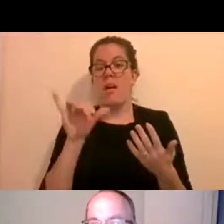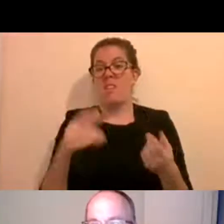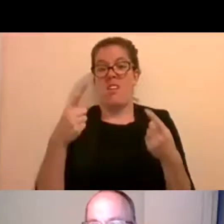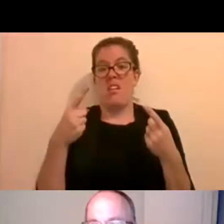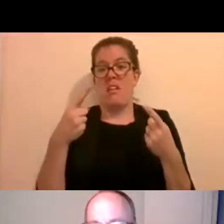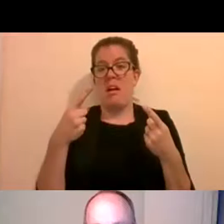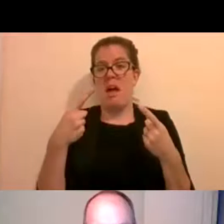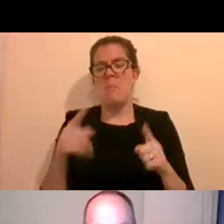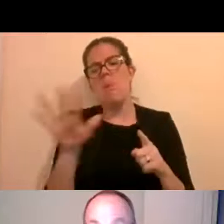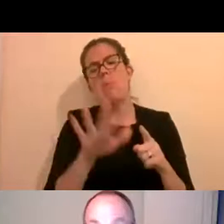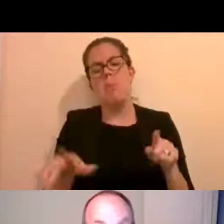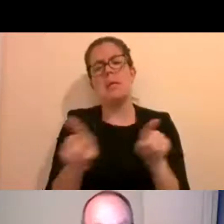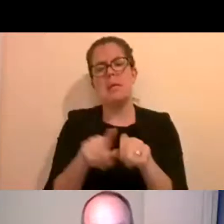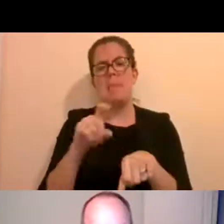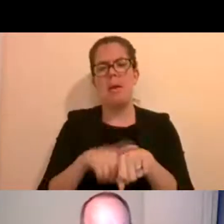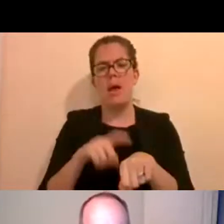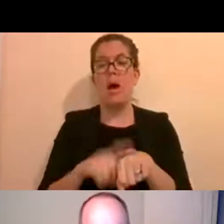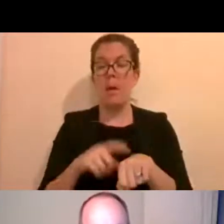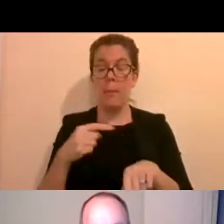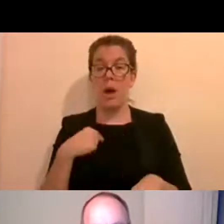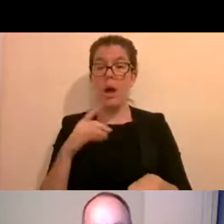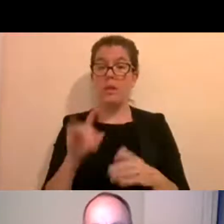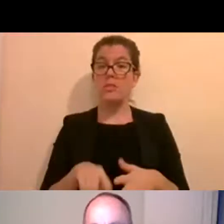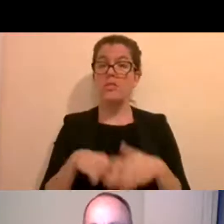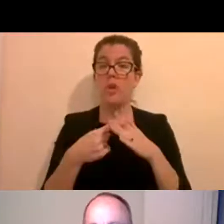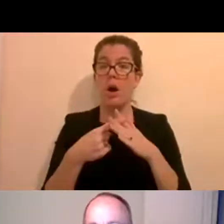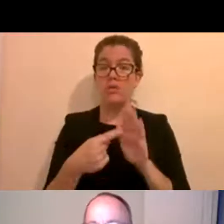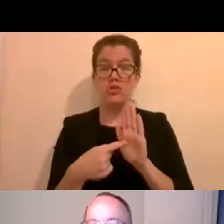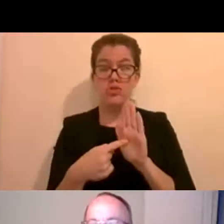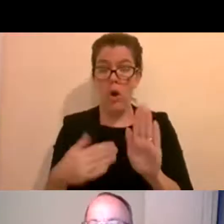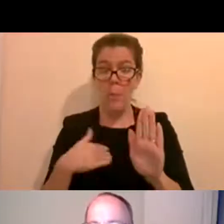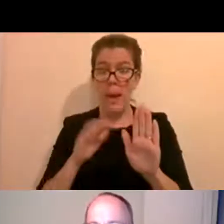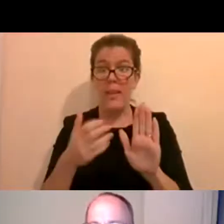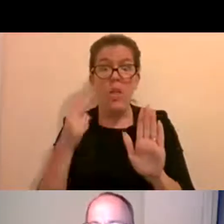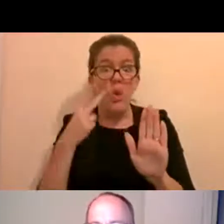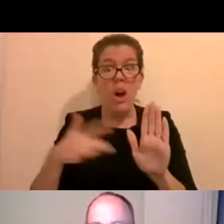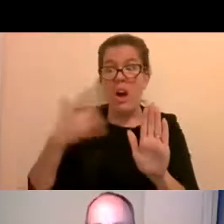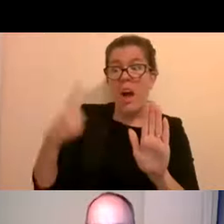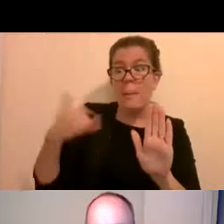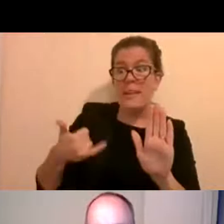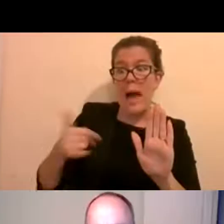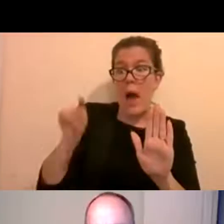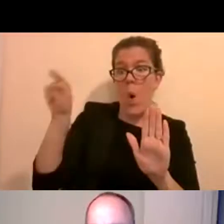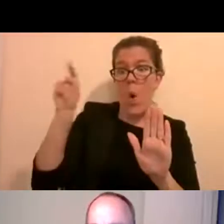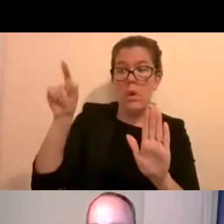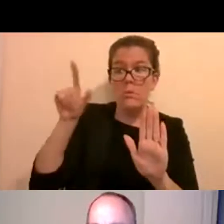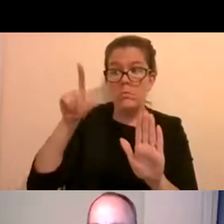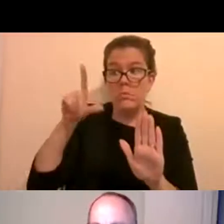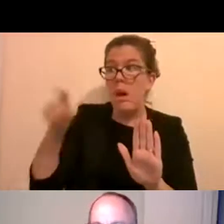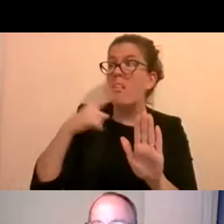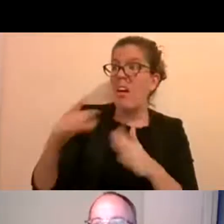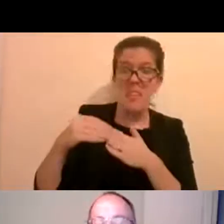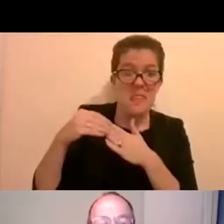during that same time. And so I started showing it to my classes and tracking how those leaders were leading in